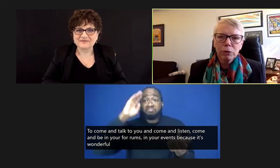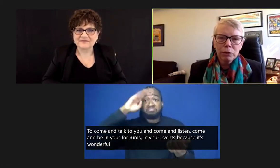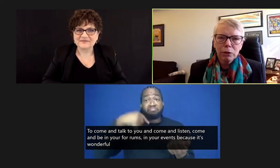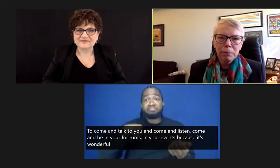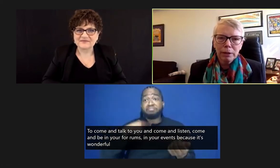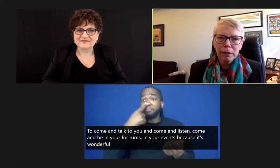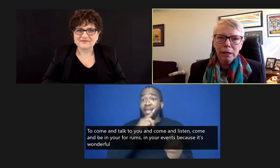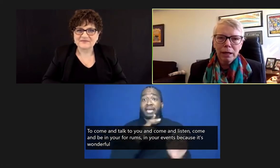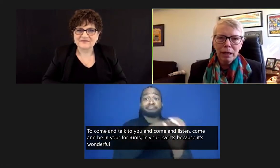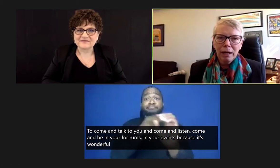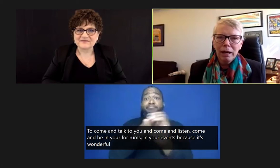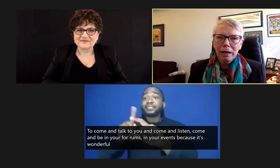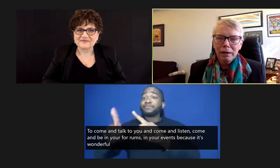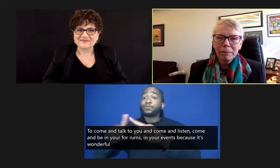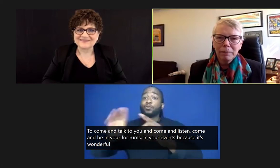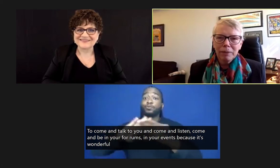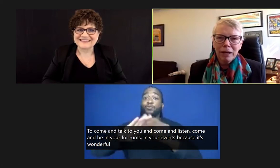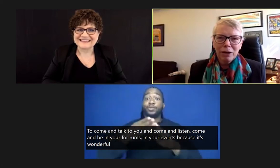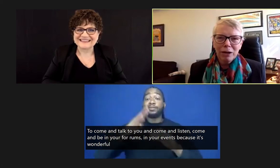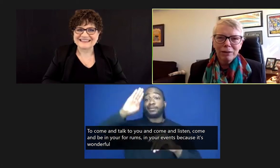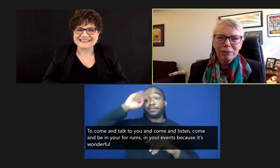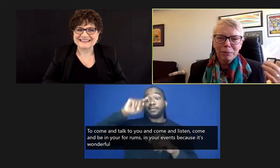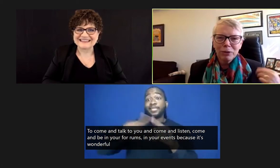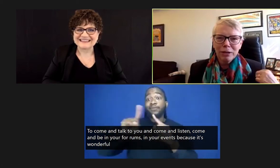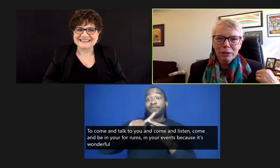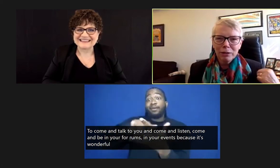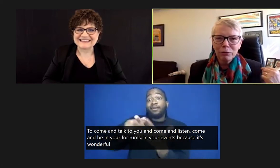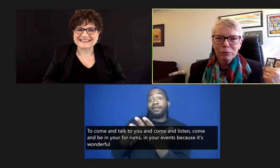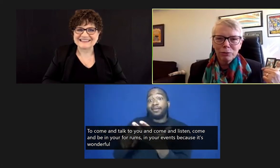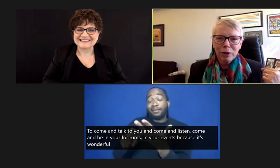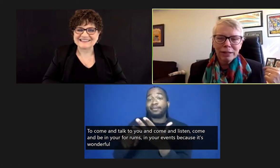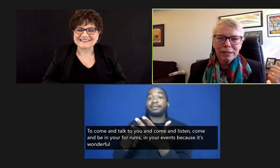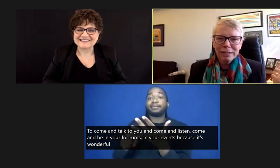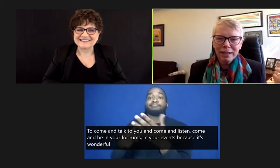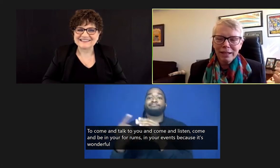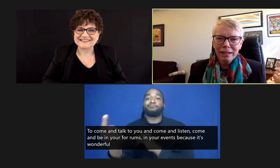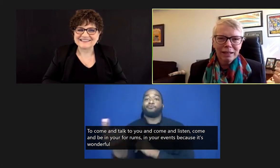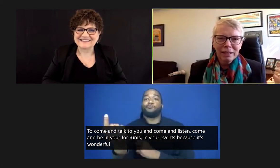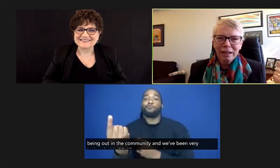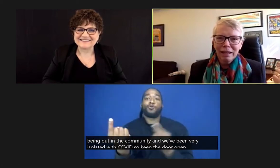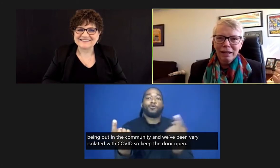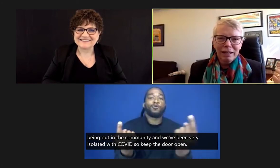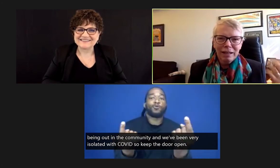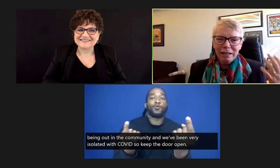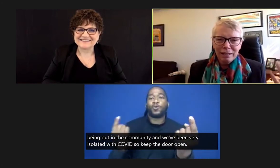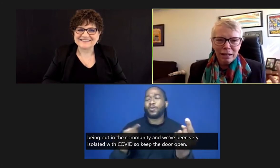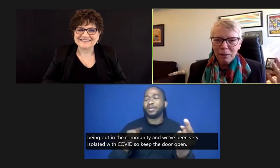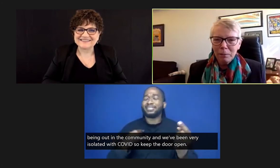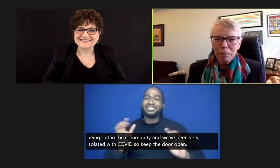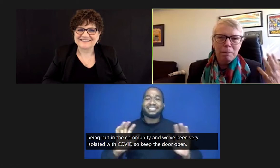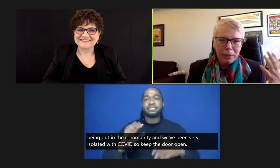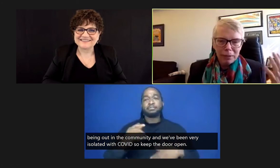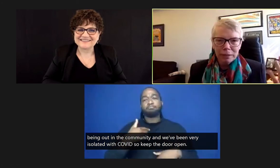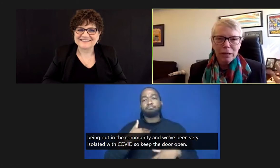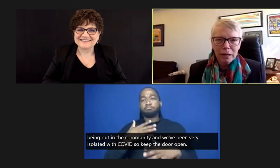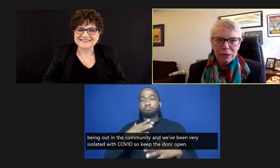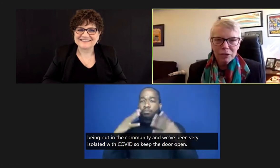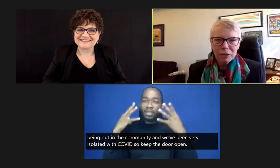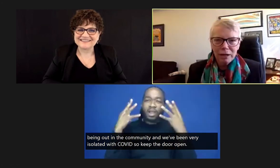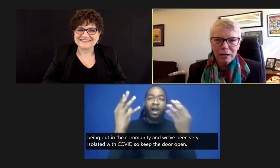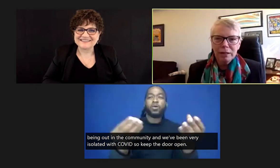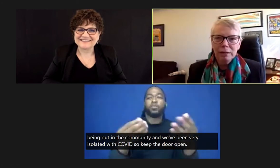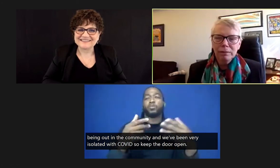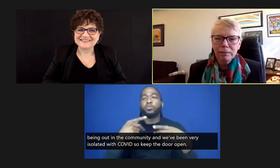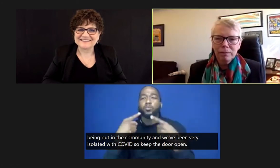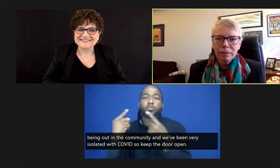keep the door open. I caught Representative Raleigh saying, anytime, be in